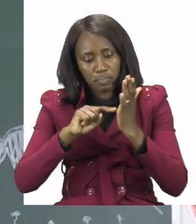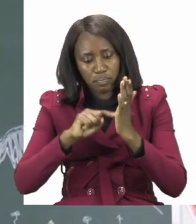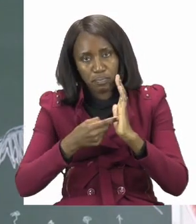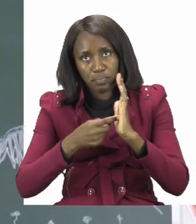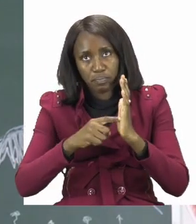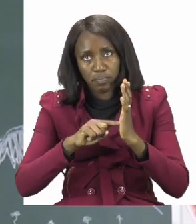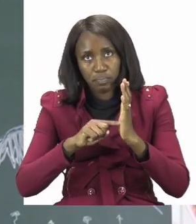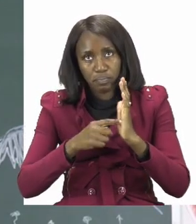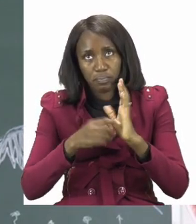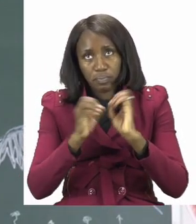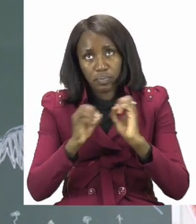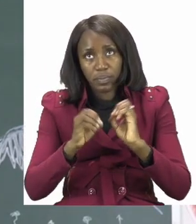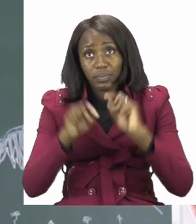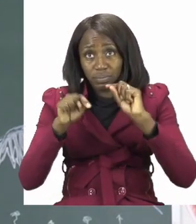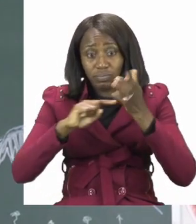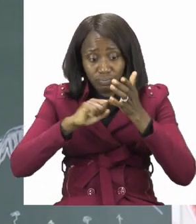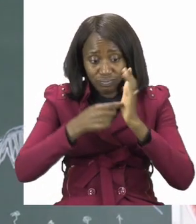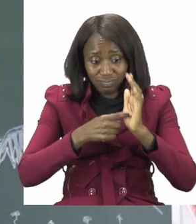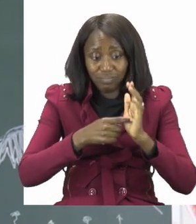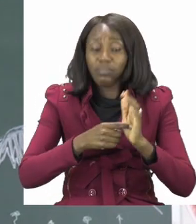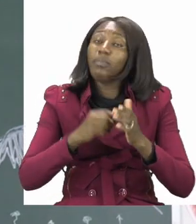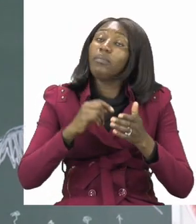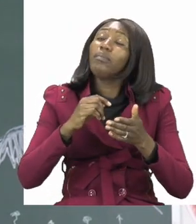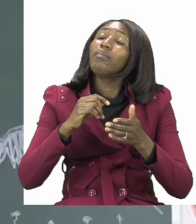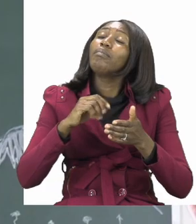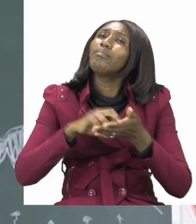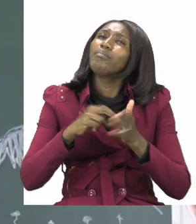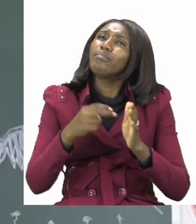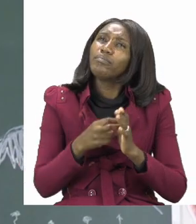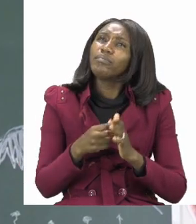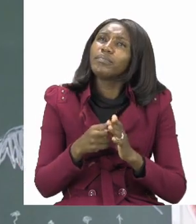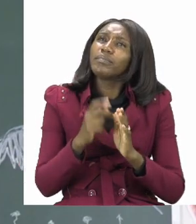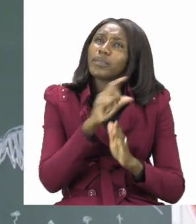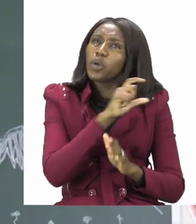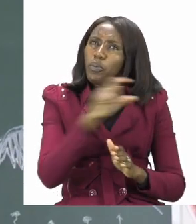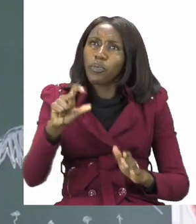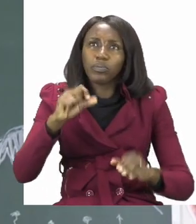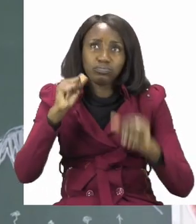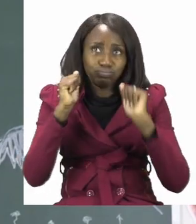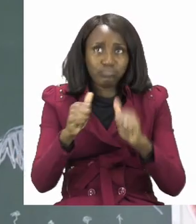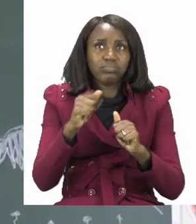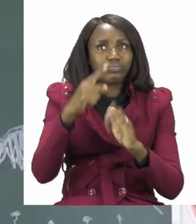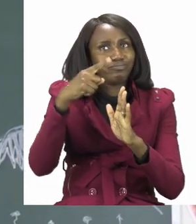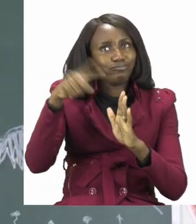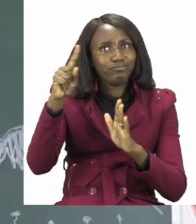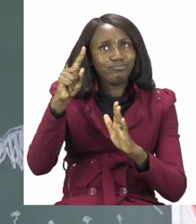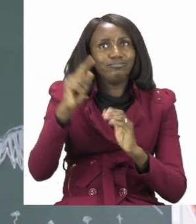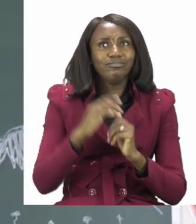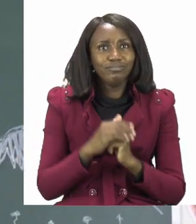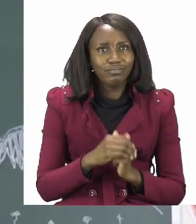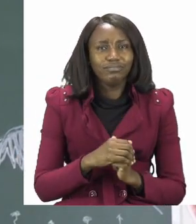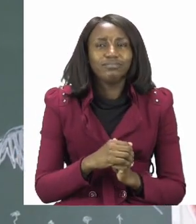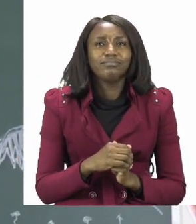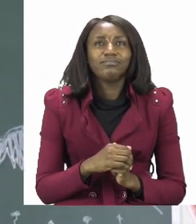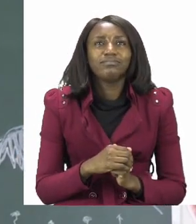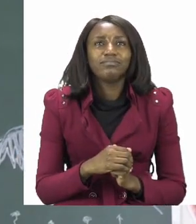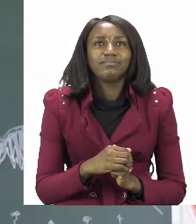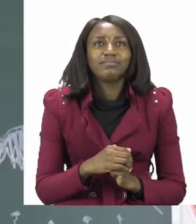a full stop. So I need to put a full stop first, and then my sentence is